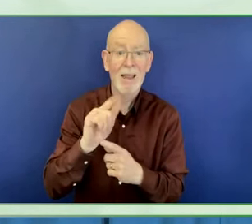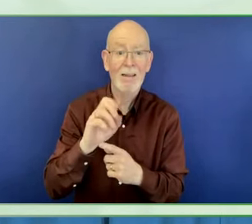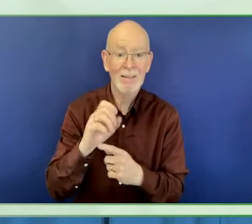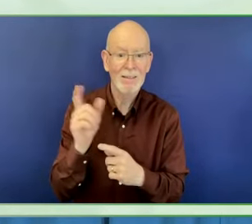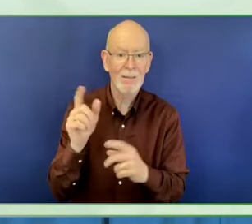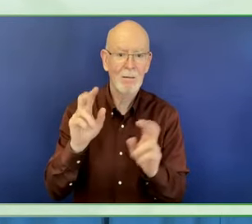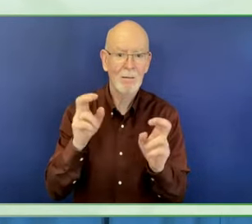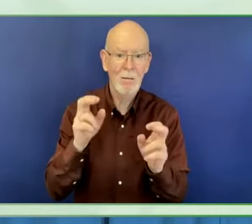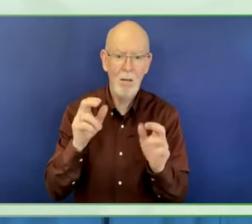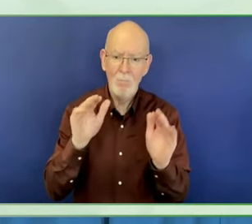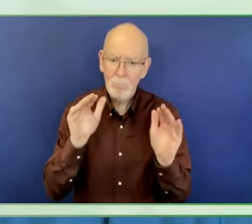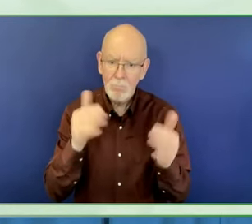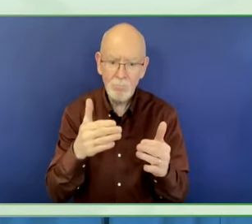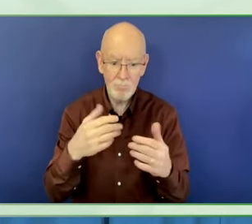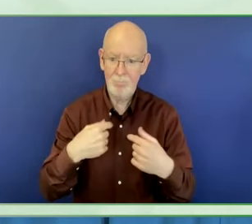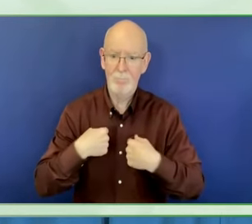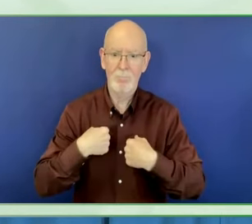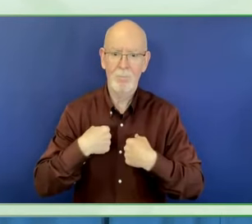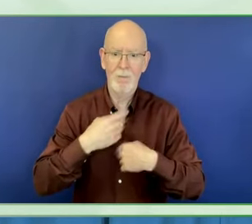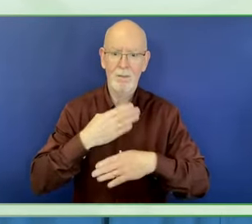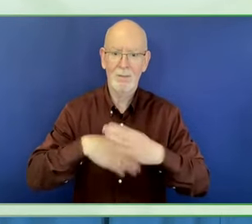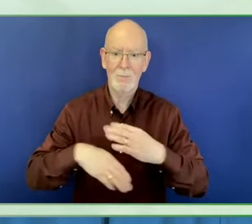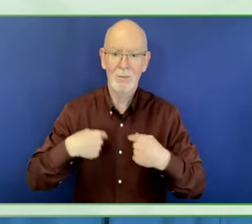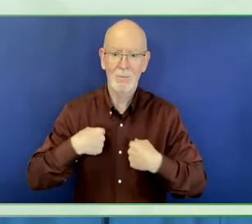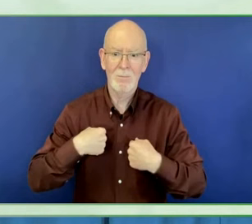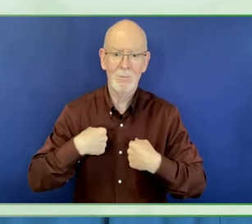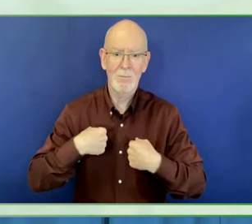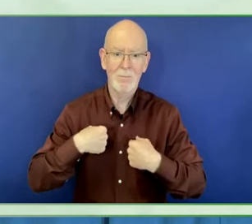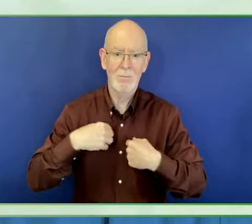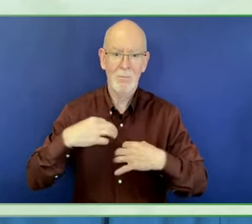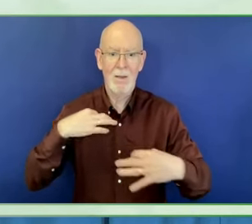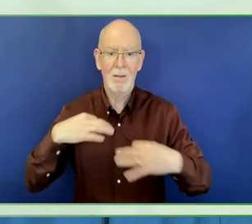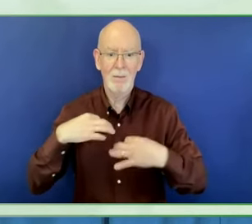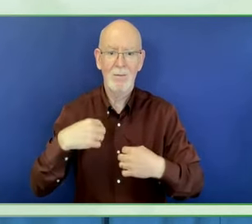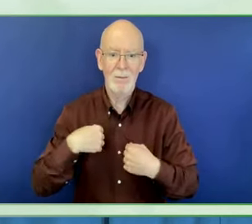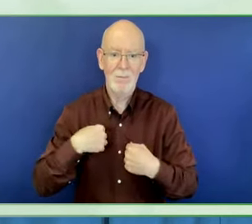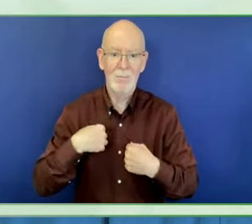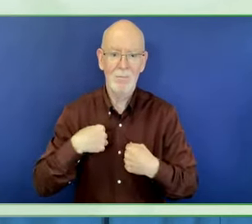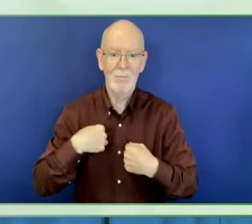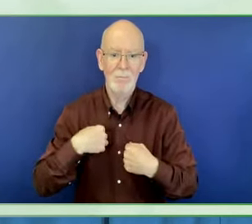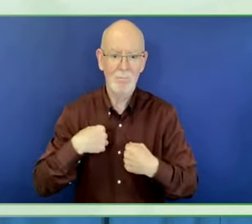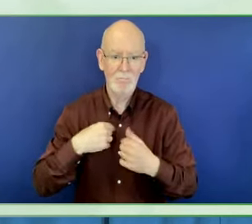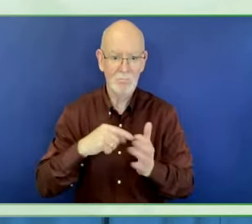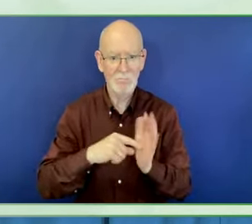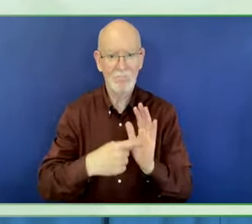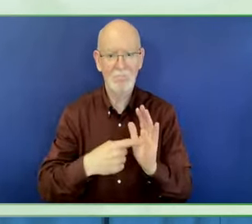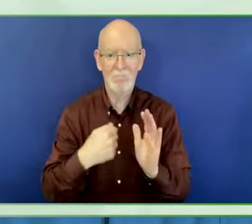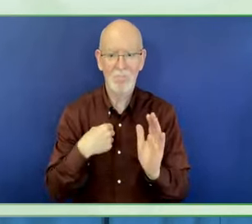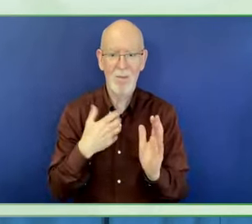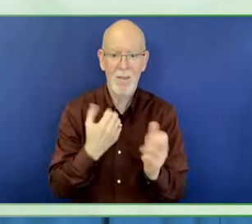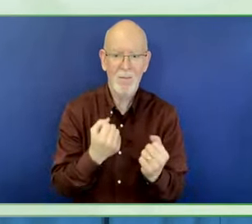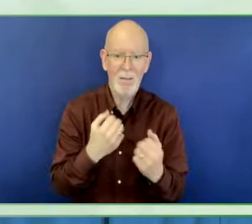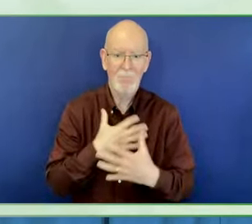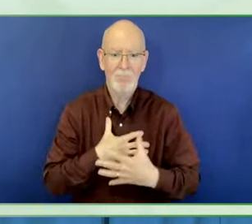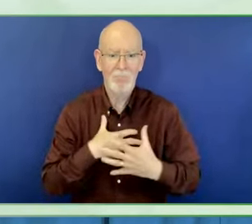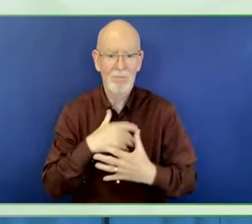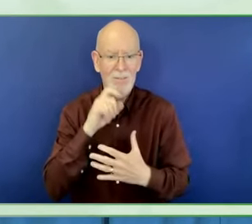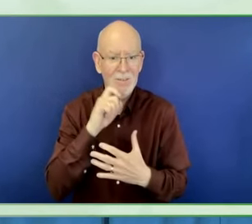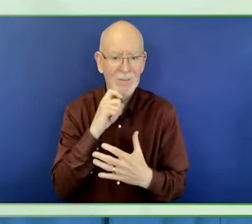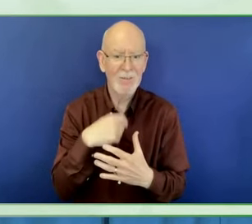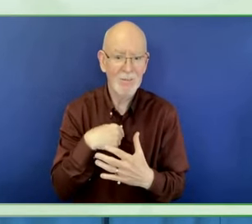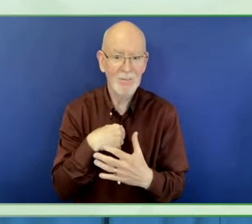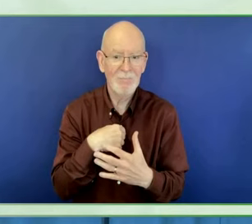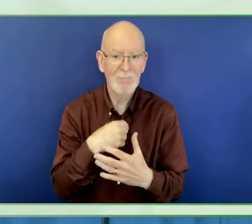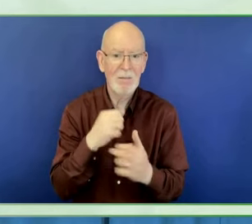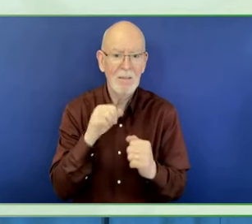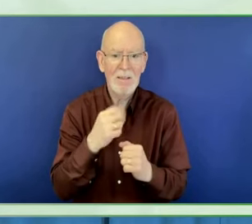disability. But sexual representation as it relates to disability needs to extend far beyond the big screen and in media. How about